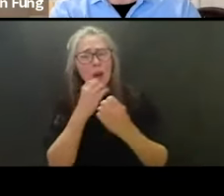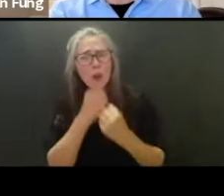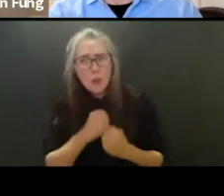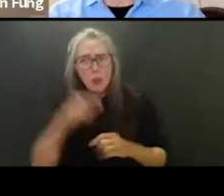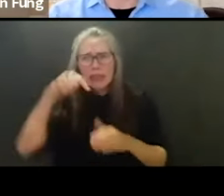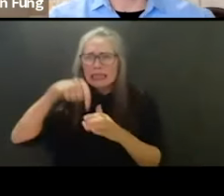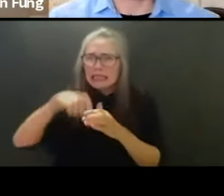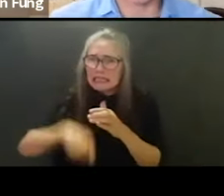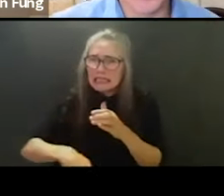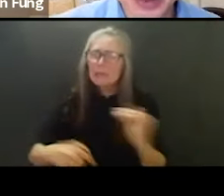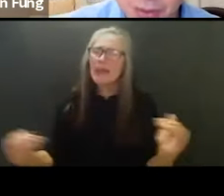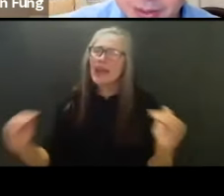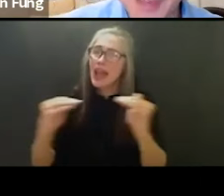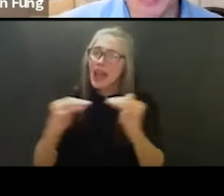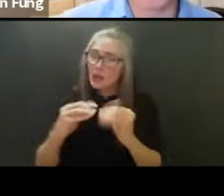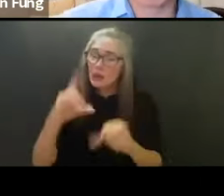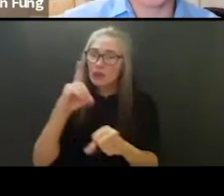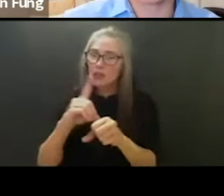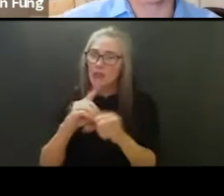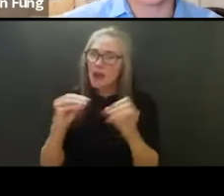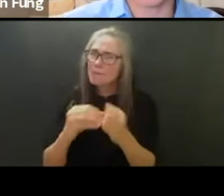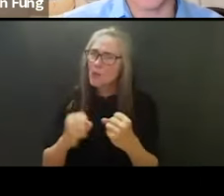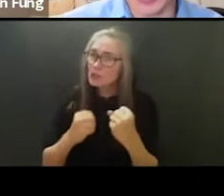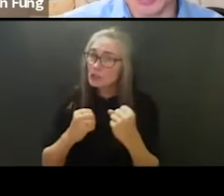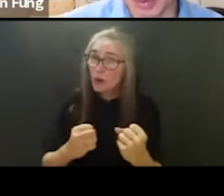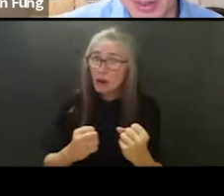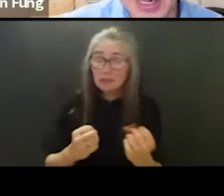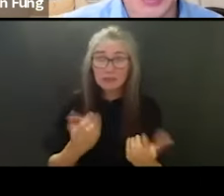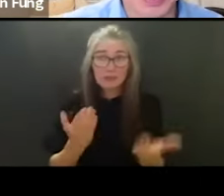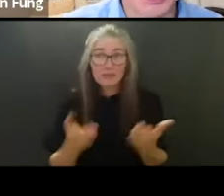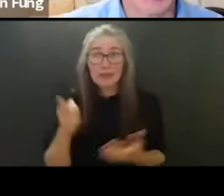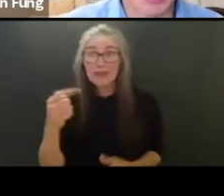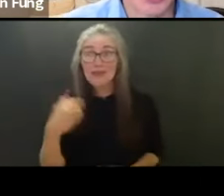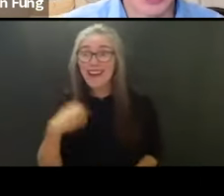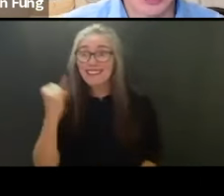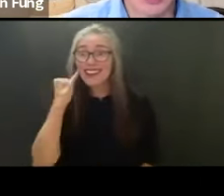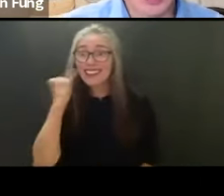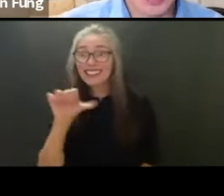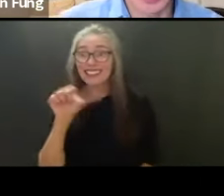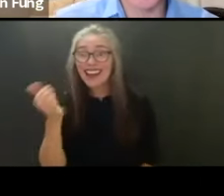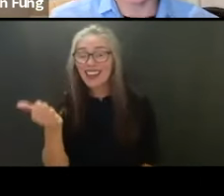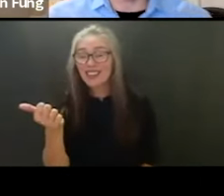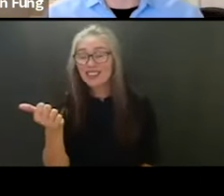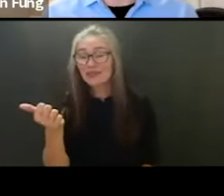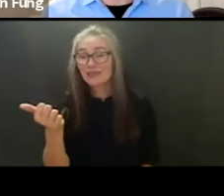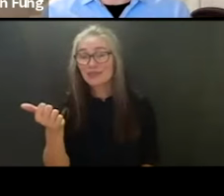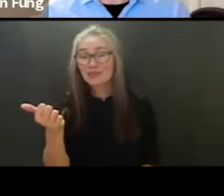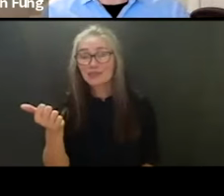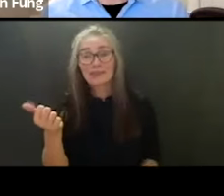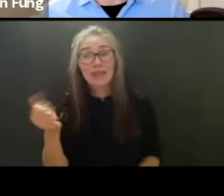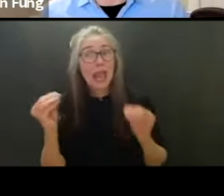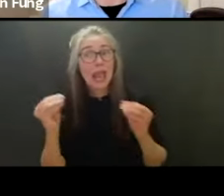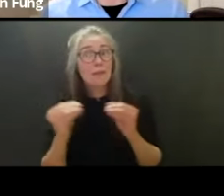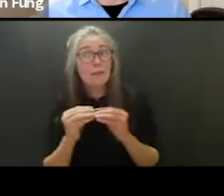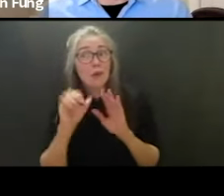that I have for moving toward a deeper more deliberative and more equitable democracy. You may have others